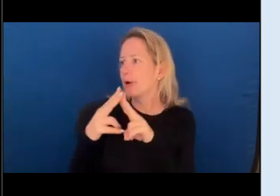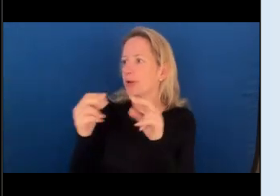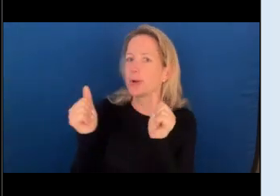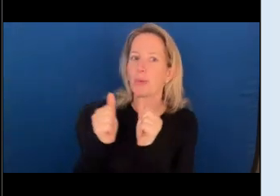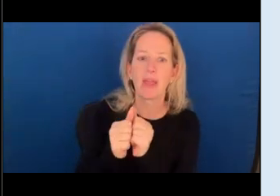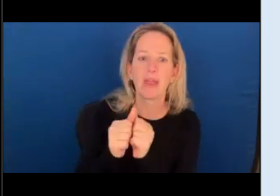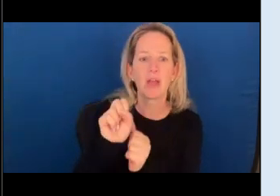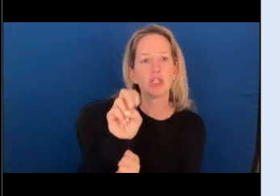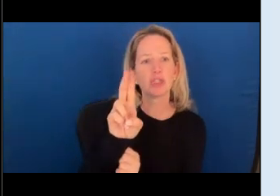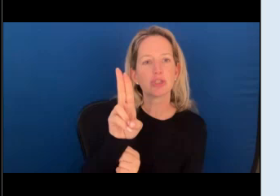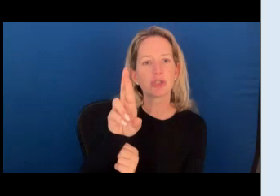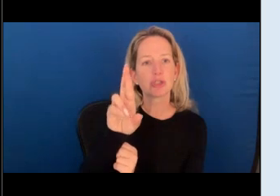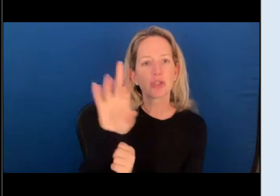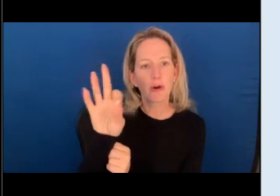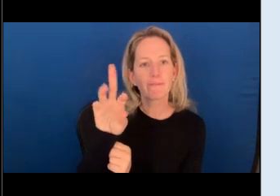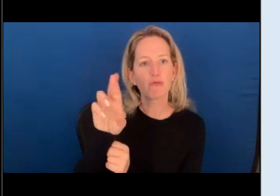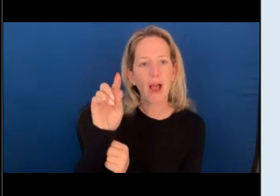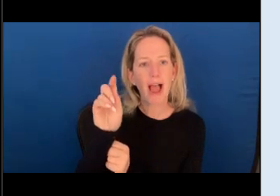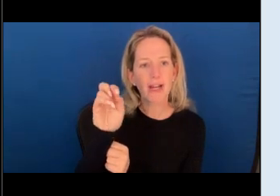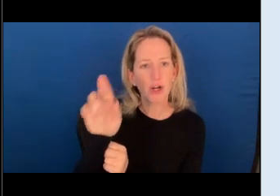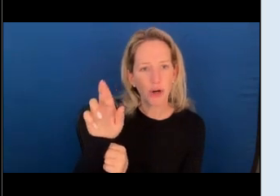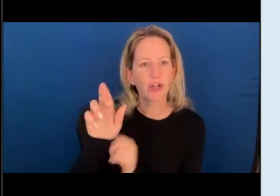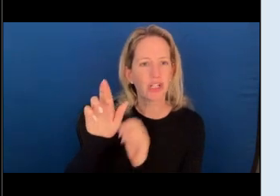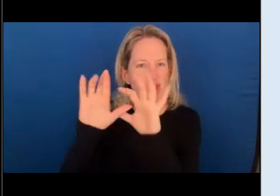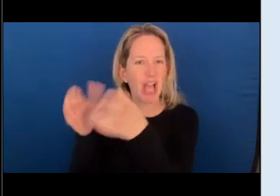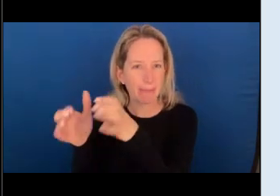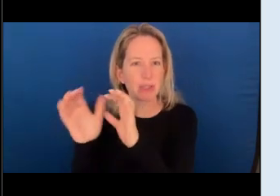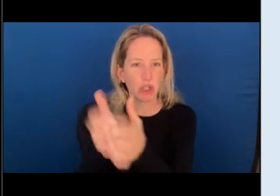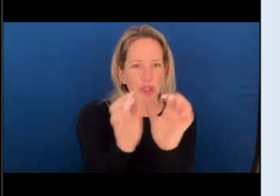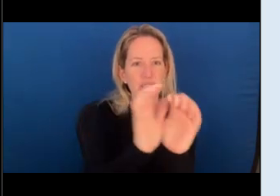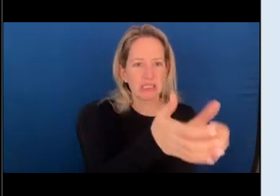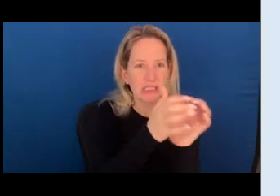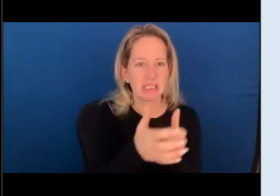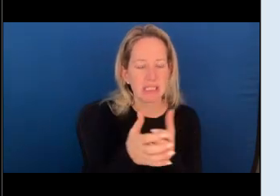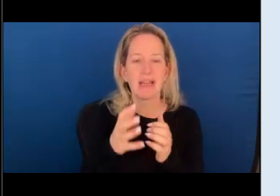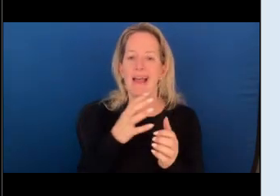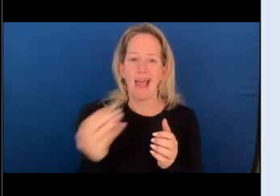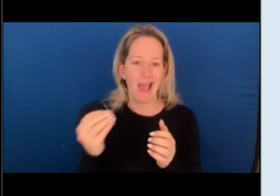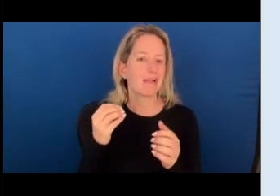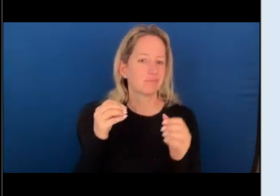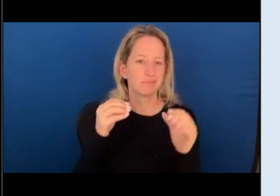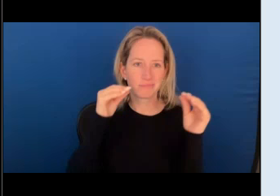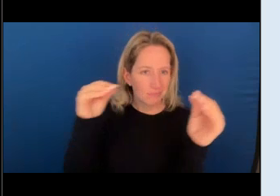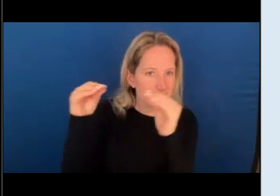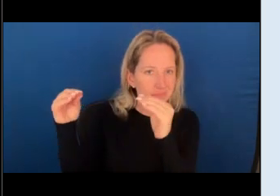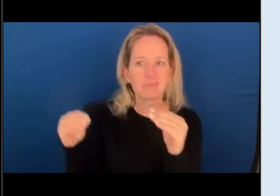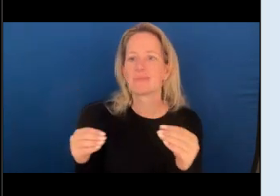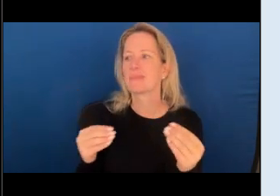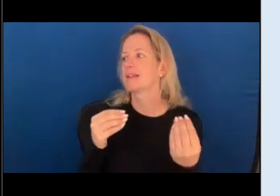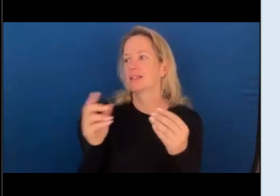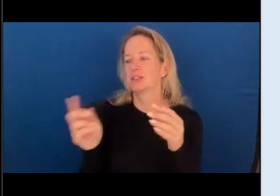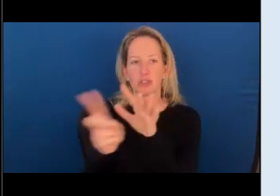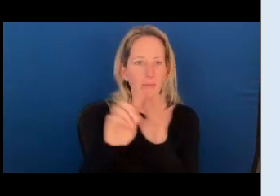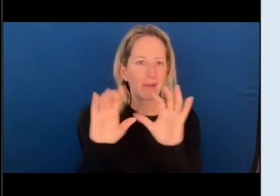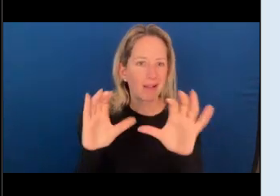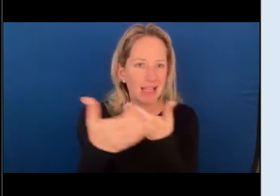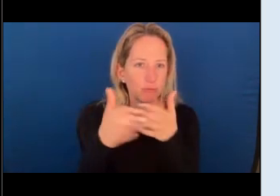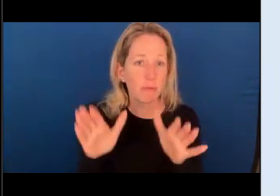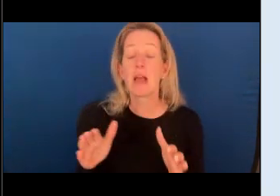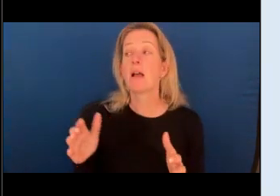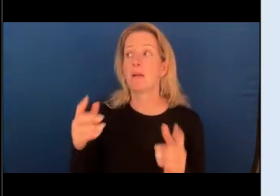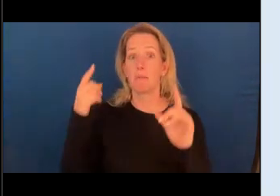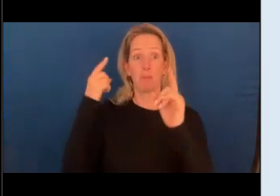chapters. And the idea there is that educating students, next generation, means that they will be less likely to abandon